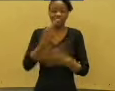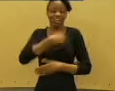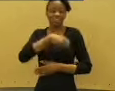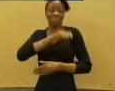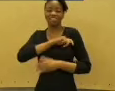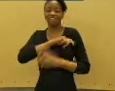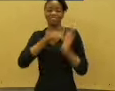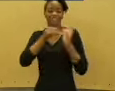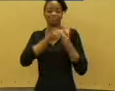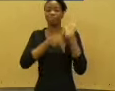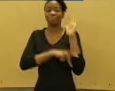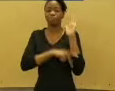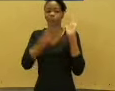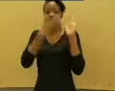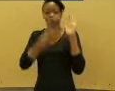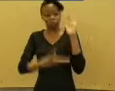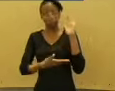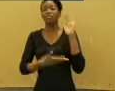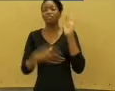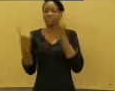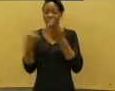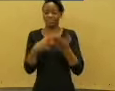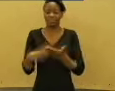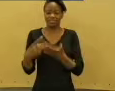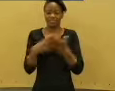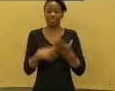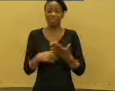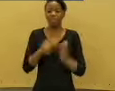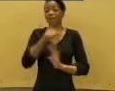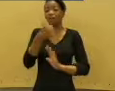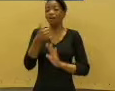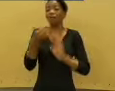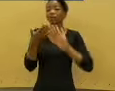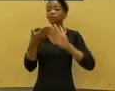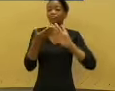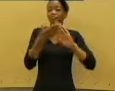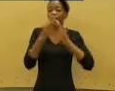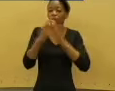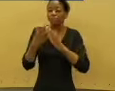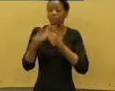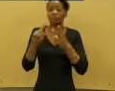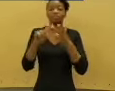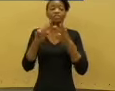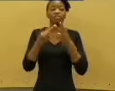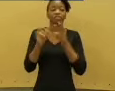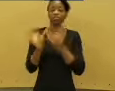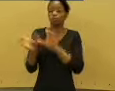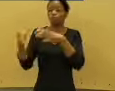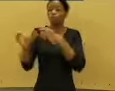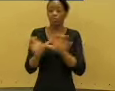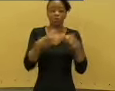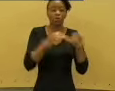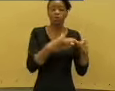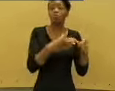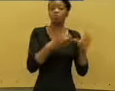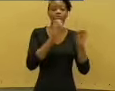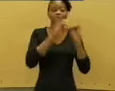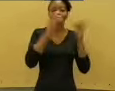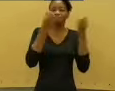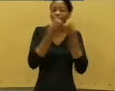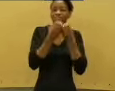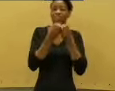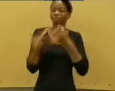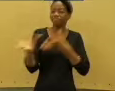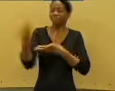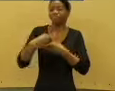spaces and discussing the trans protocol with other allies and partners within the institution, like other stakeholders participating.